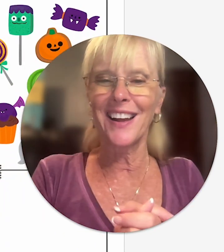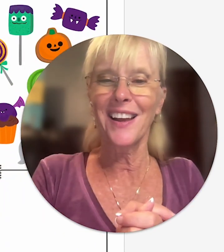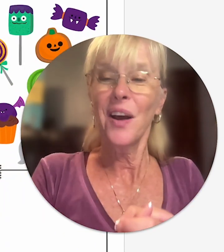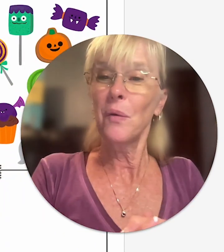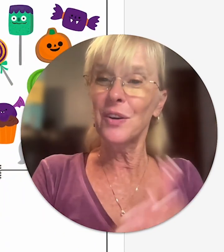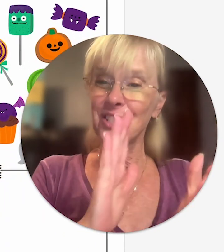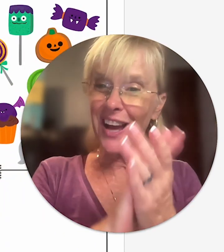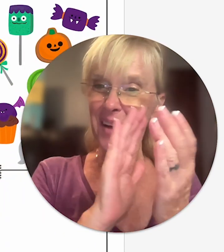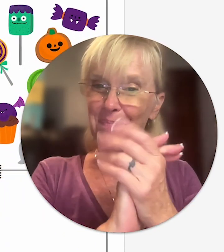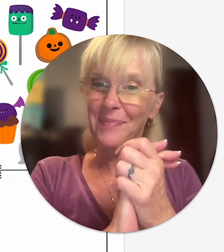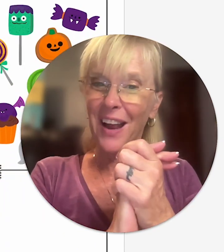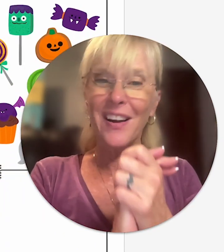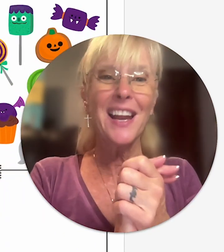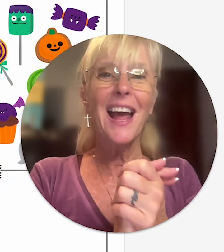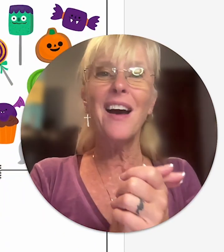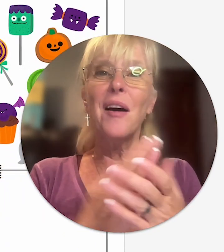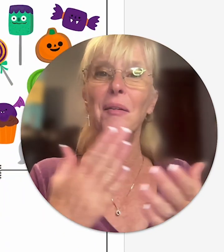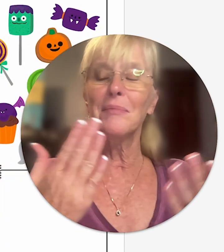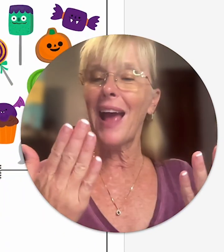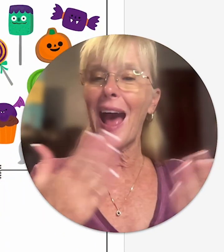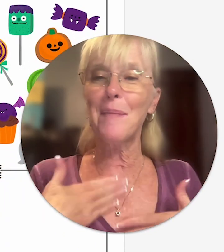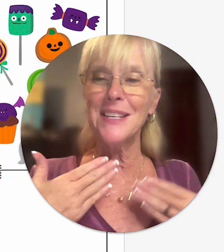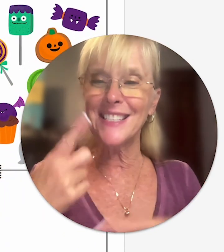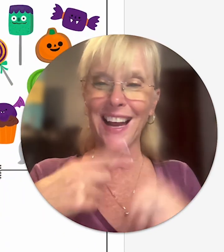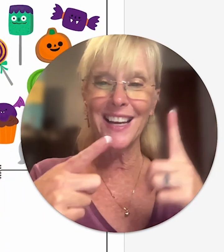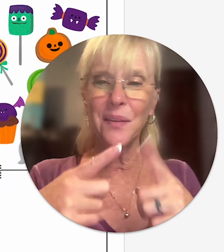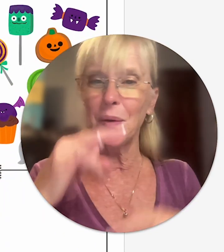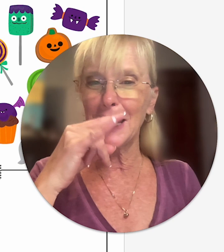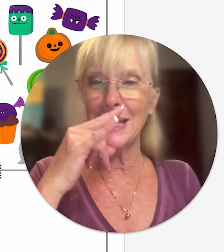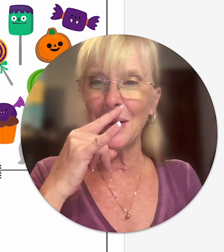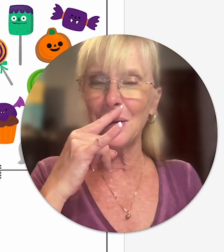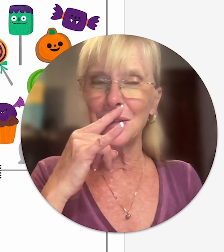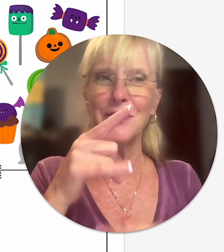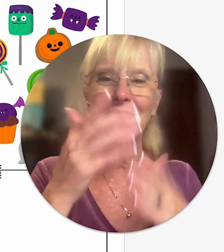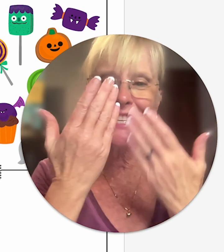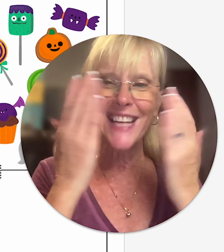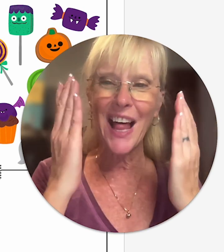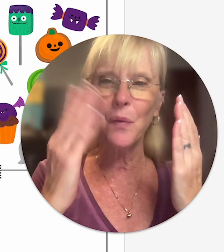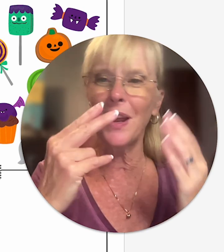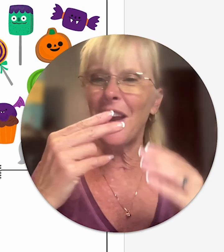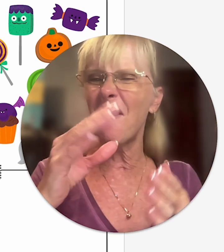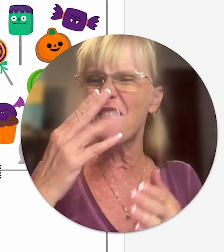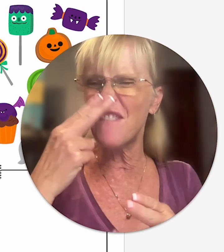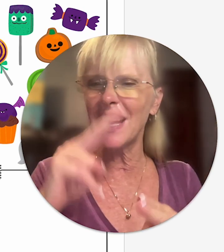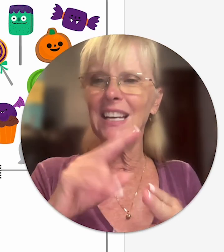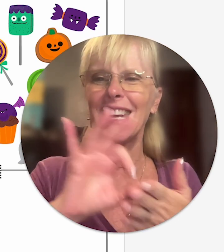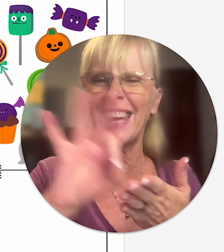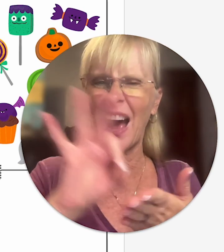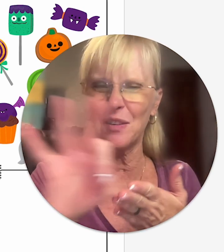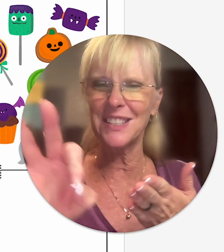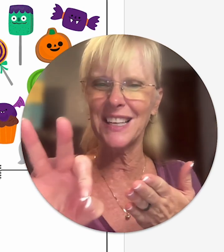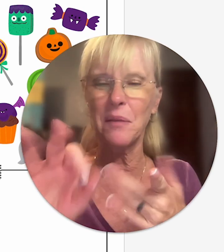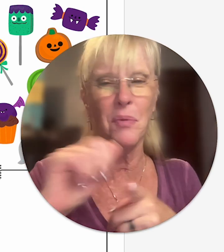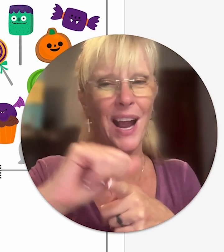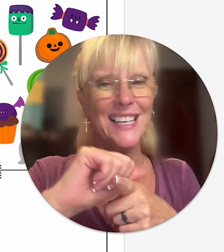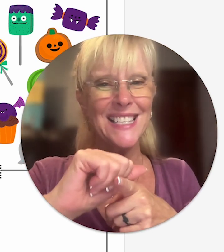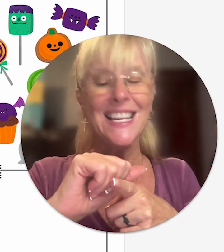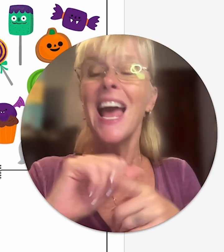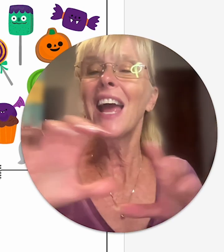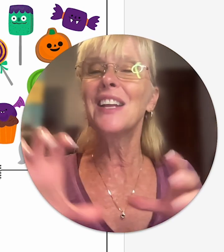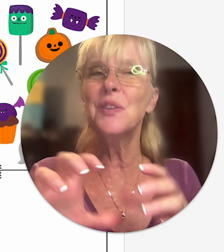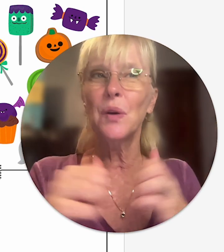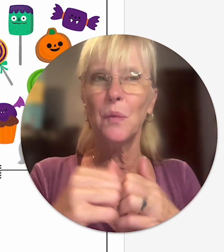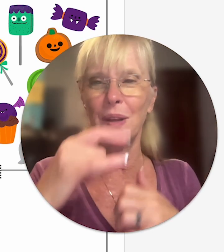look like. Well, good job. All right, happy signing with the kiddos for these Halloween fun counting.